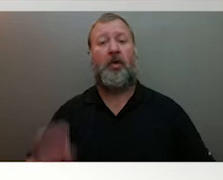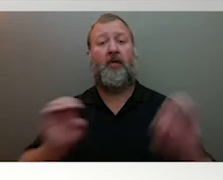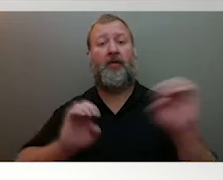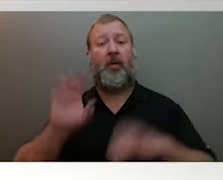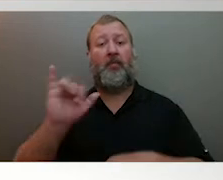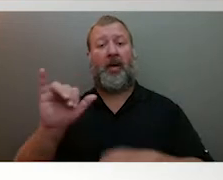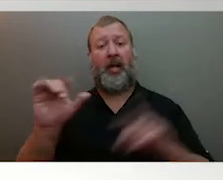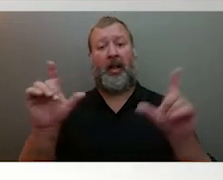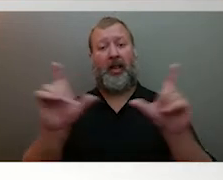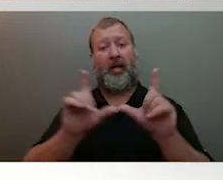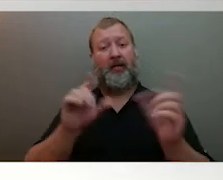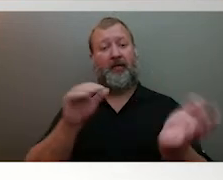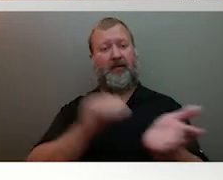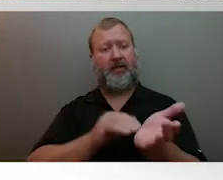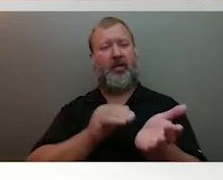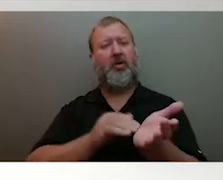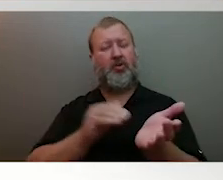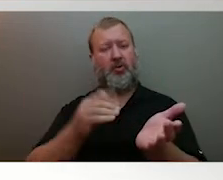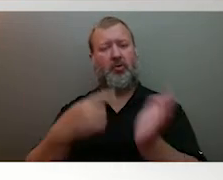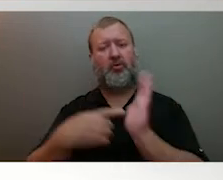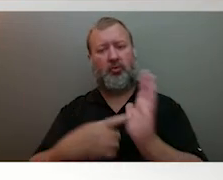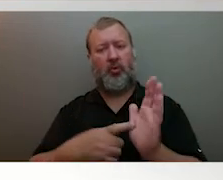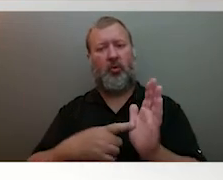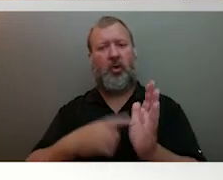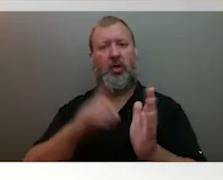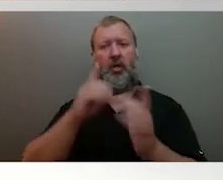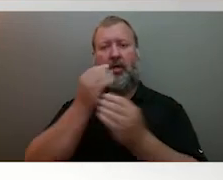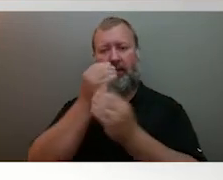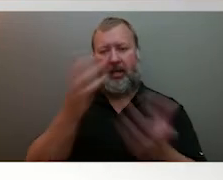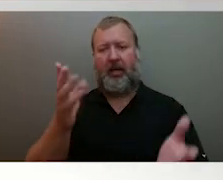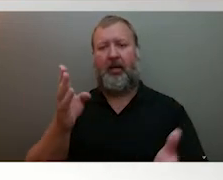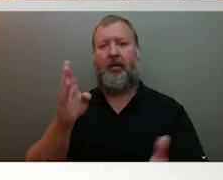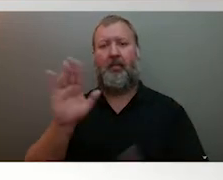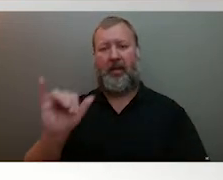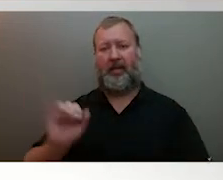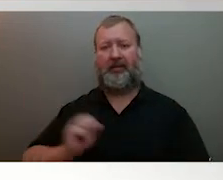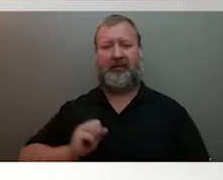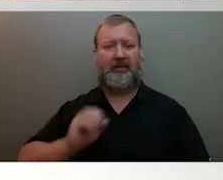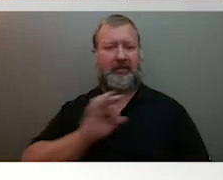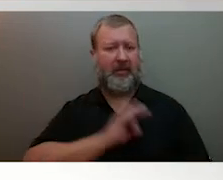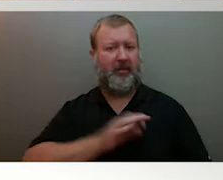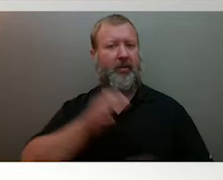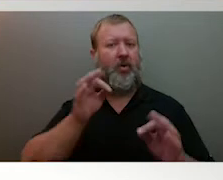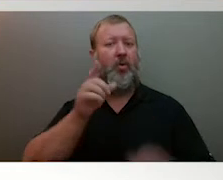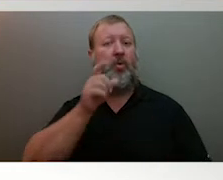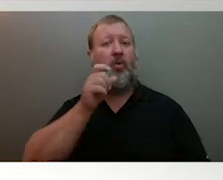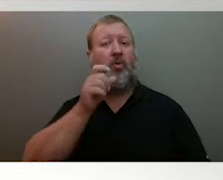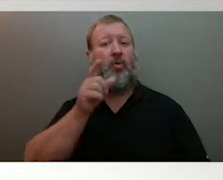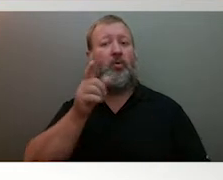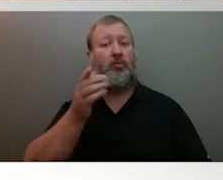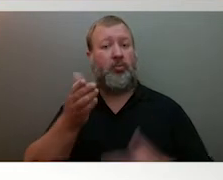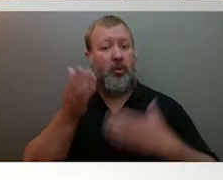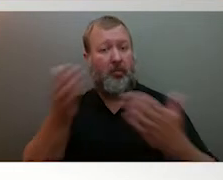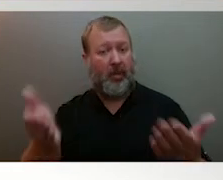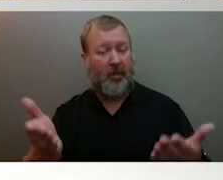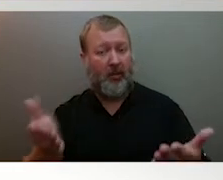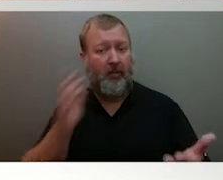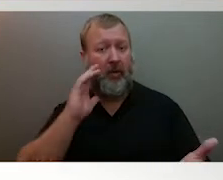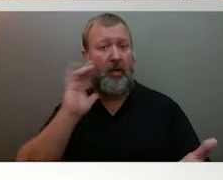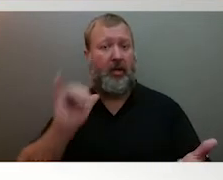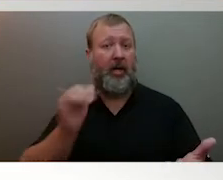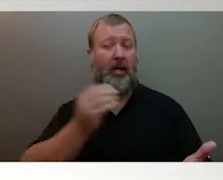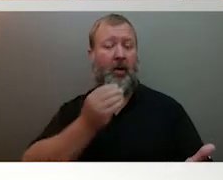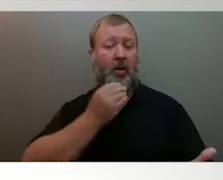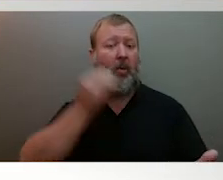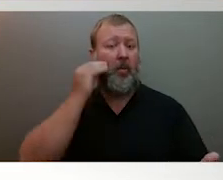physician represents student assessment data to be considered by the staffing committee to determine whether to recommend eligibility for